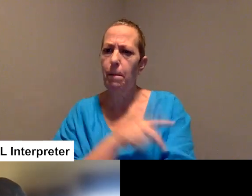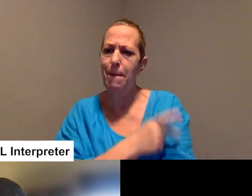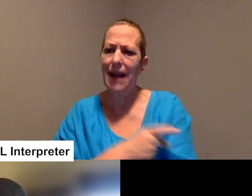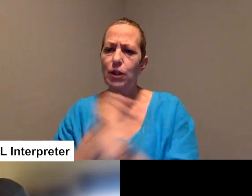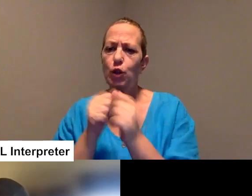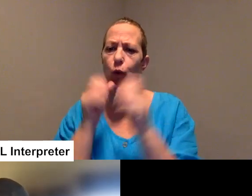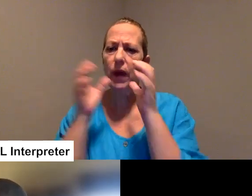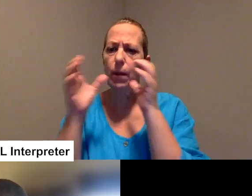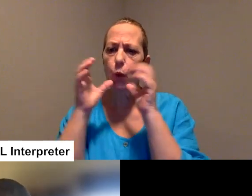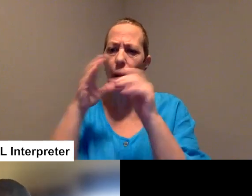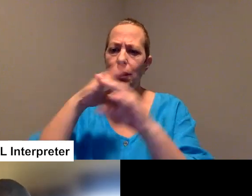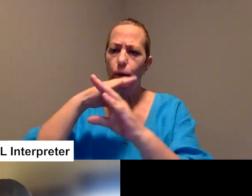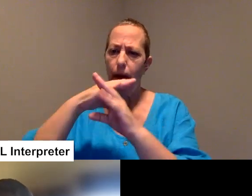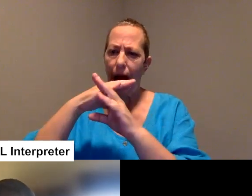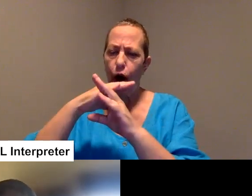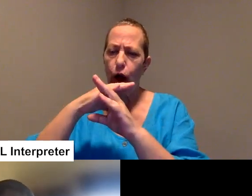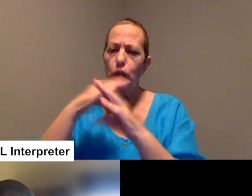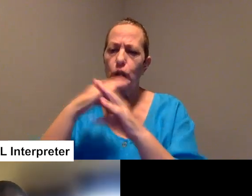heard?